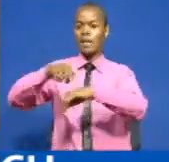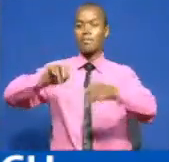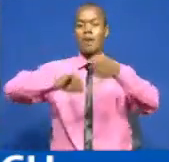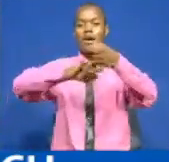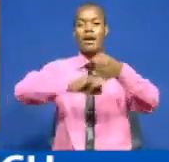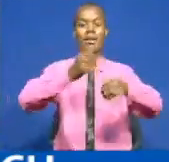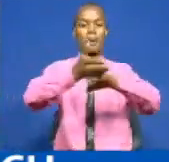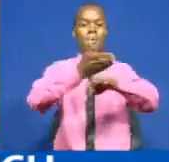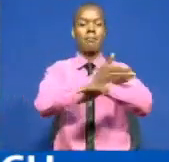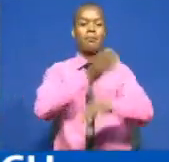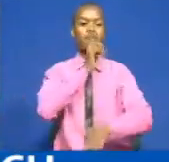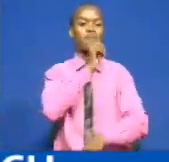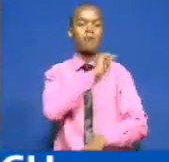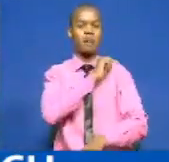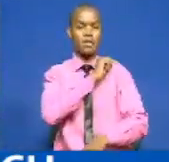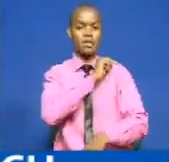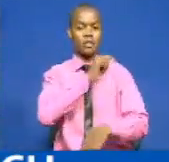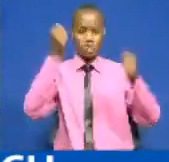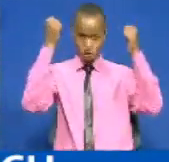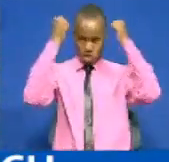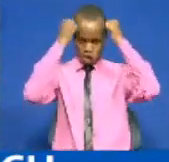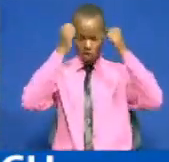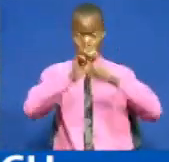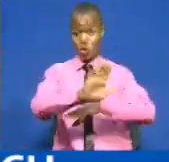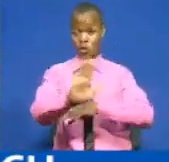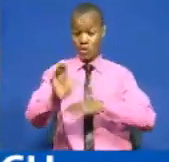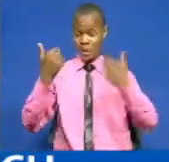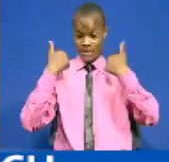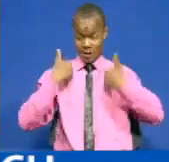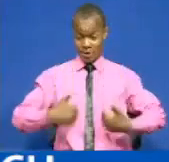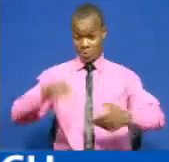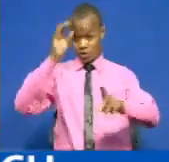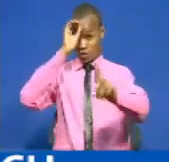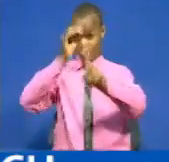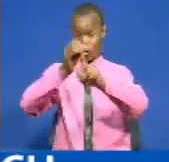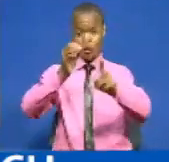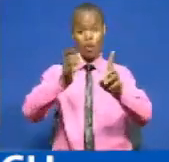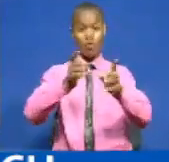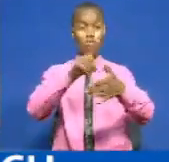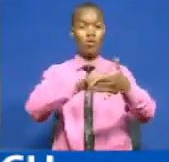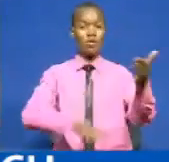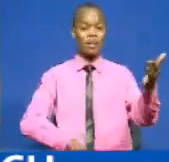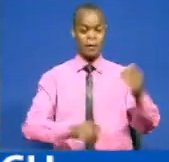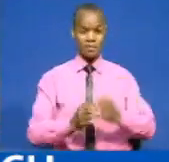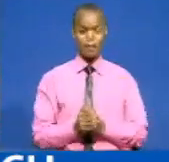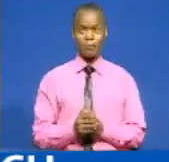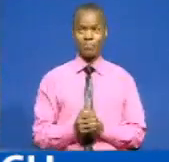you finish your education. So to me, maybe I would say the first thing is